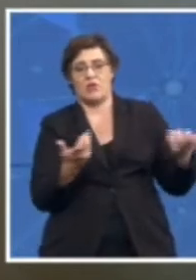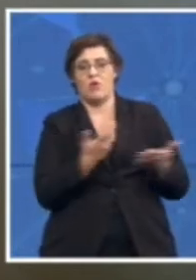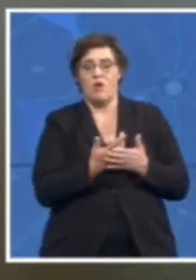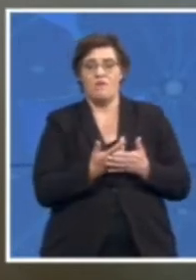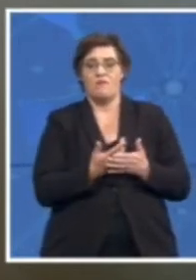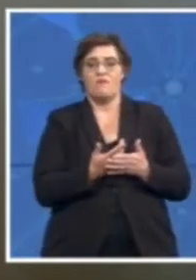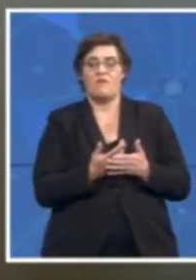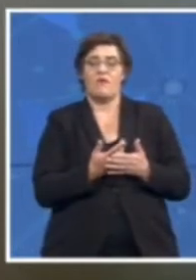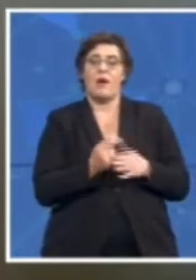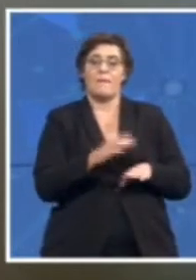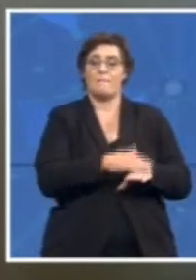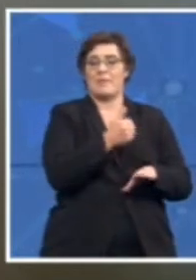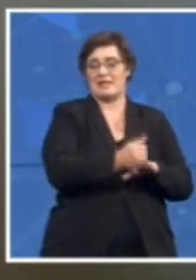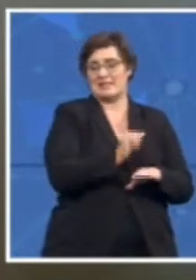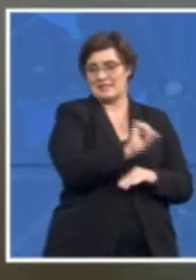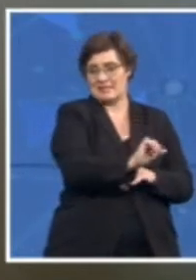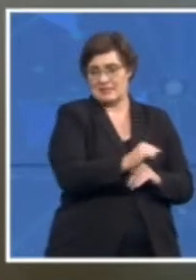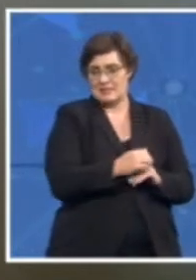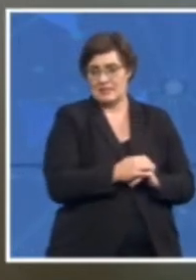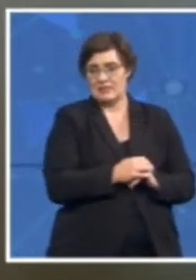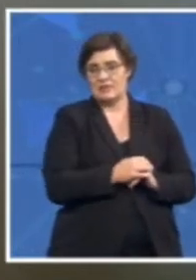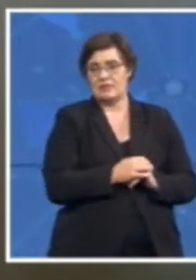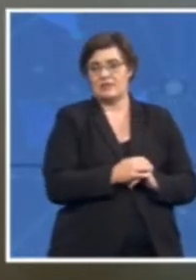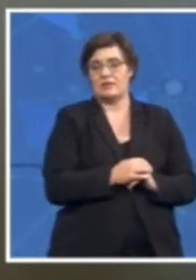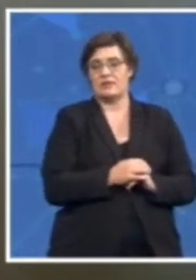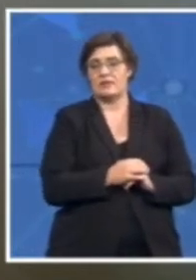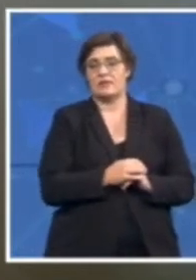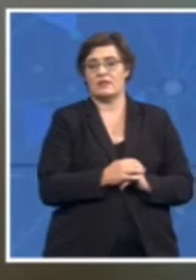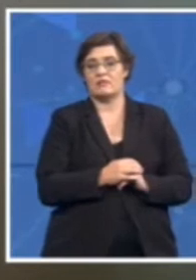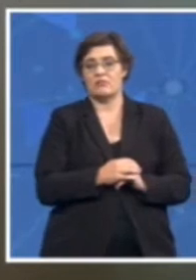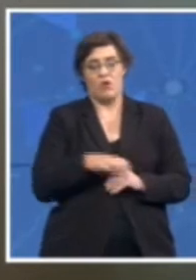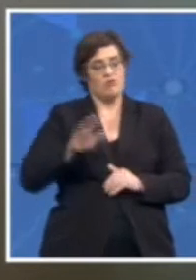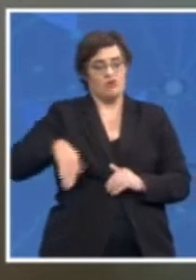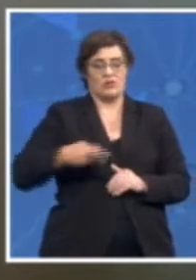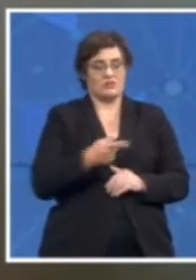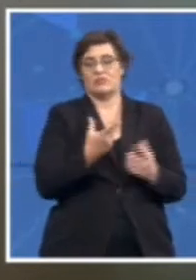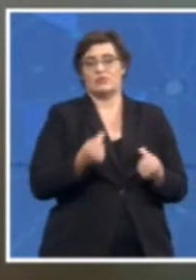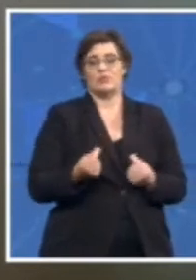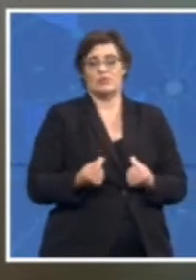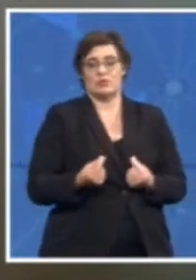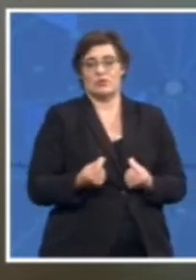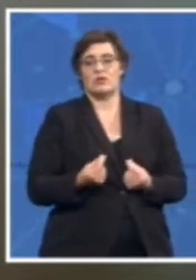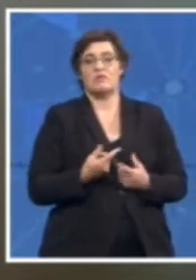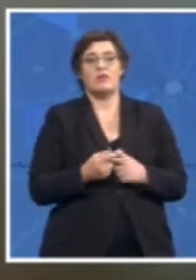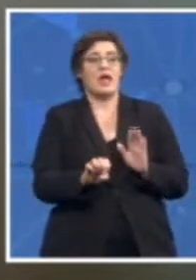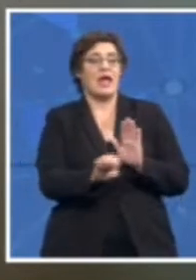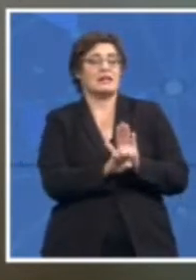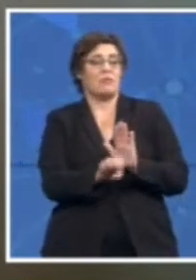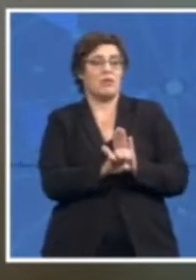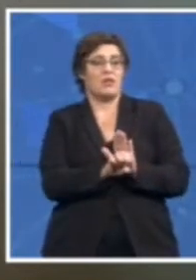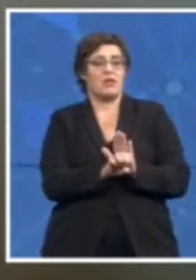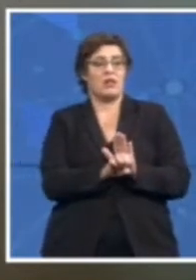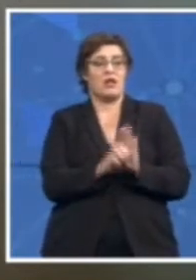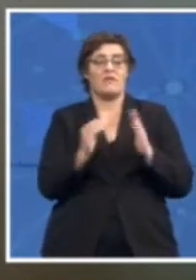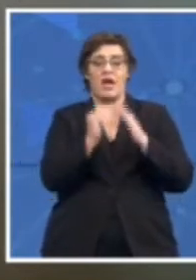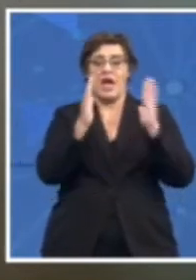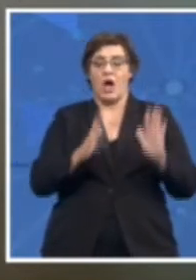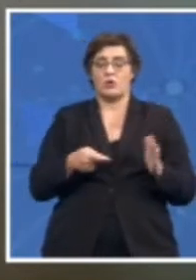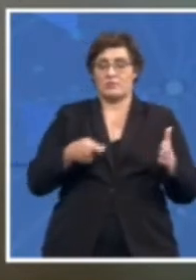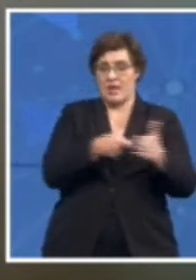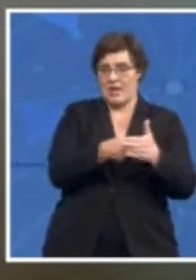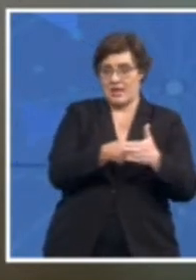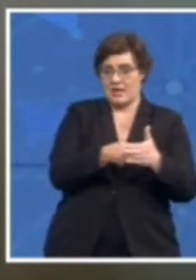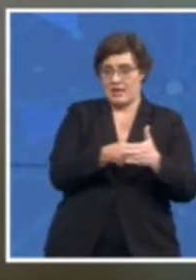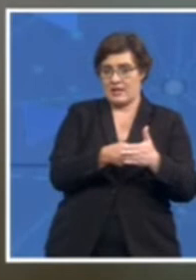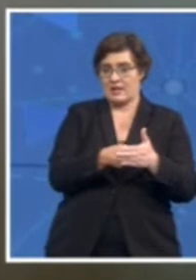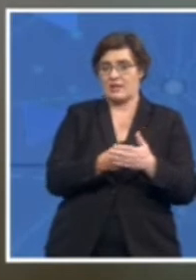not quite there yet. An example would be if you buy a house and you take occupation of the house, even though